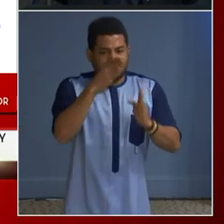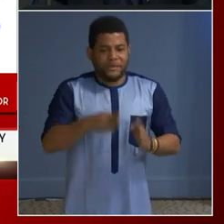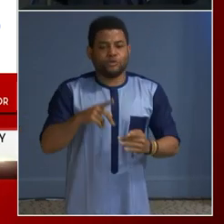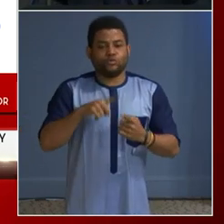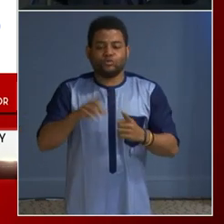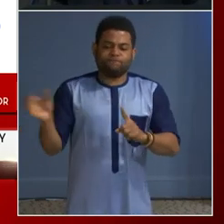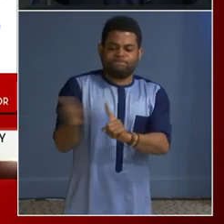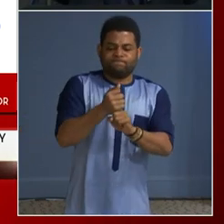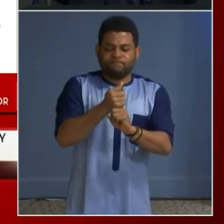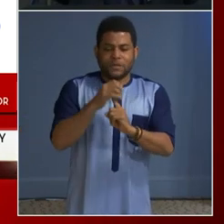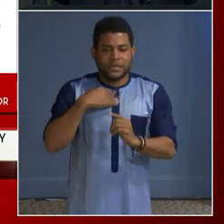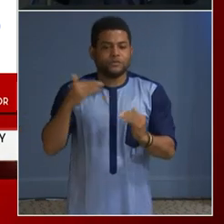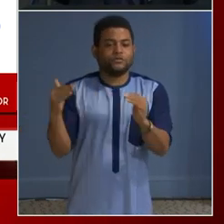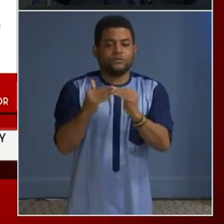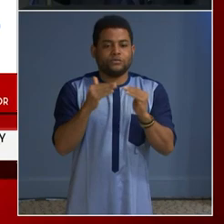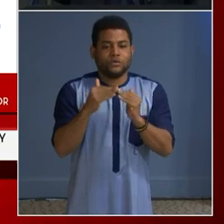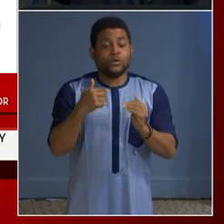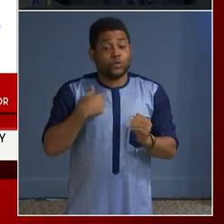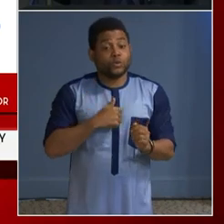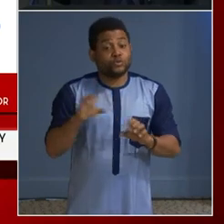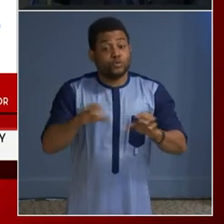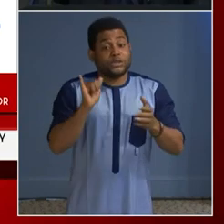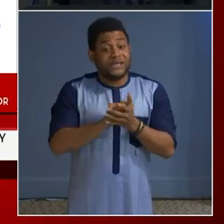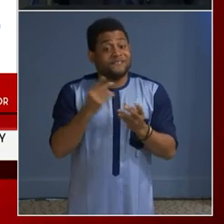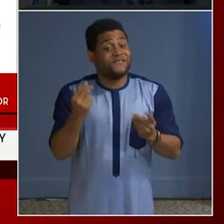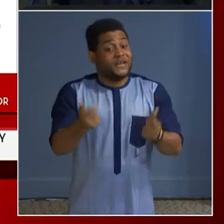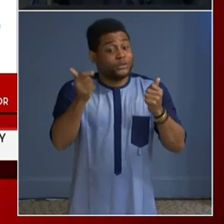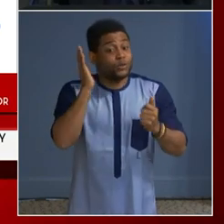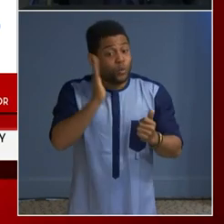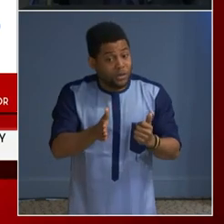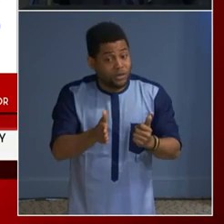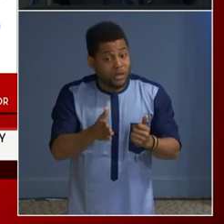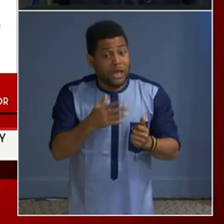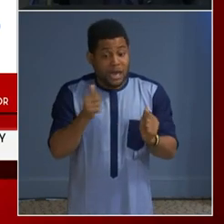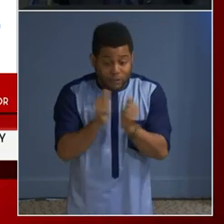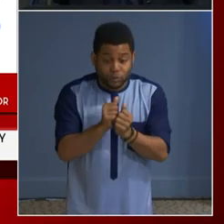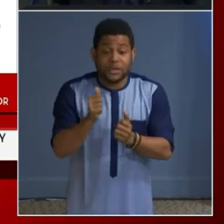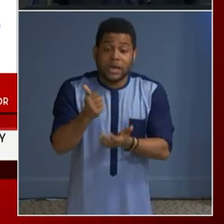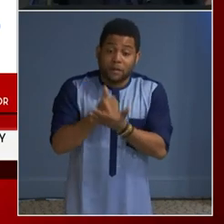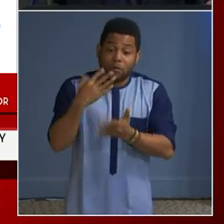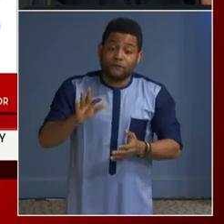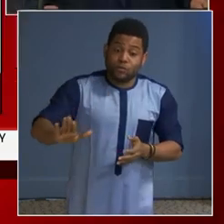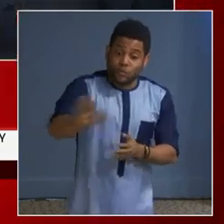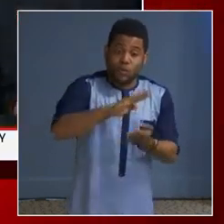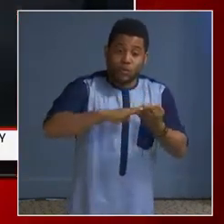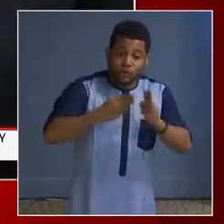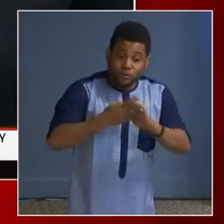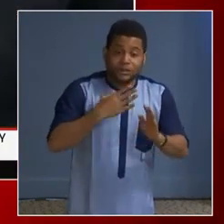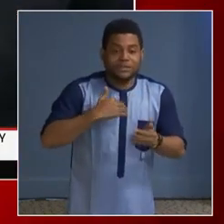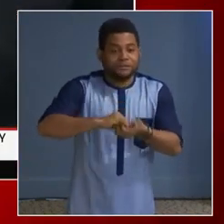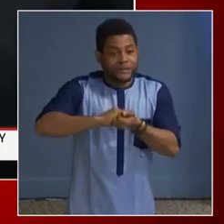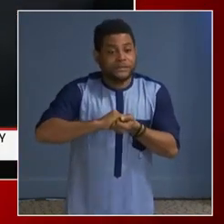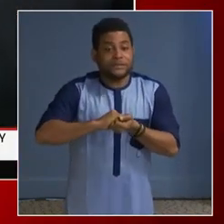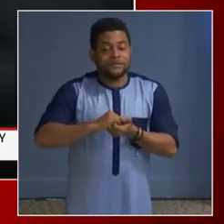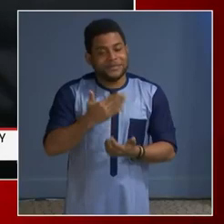it swiftly, and we will do it with the help of our citizens, our communities, and our partners. Thank you.